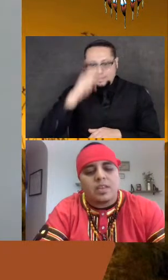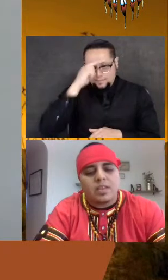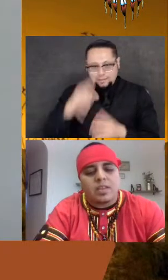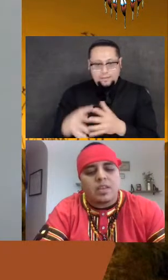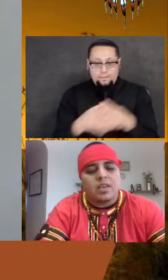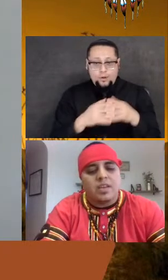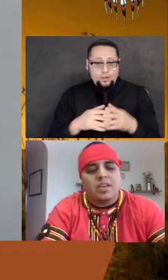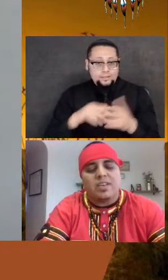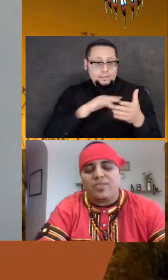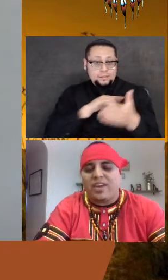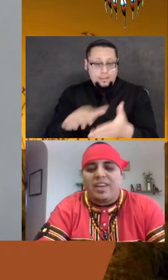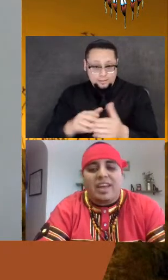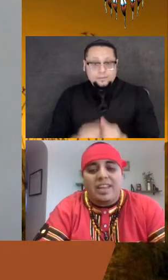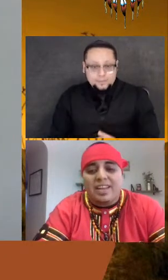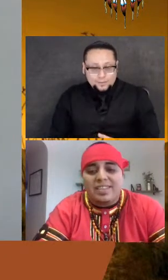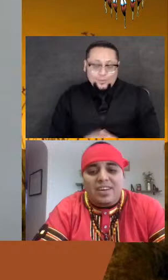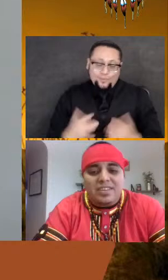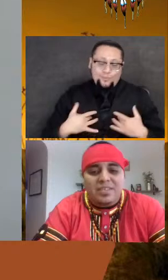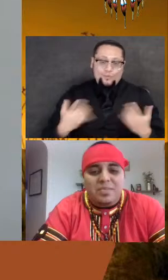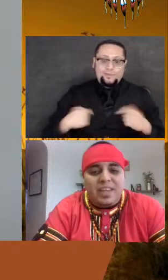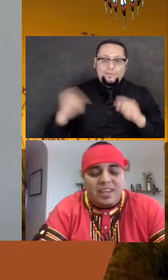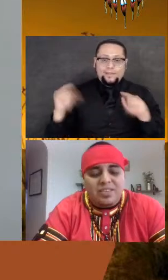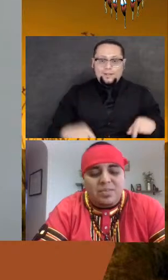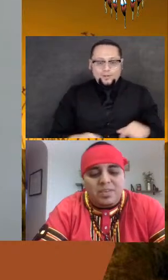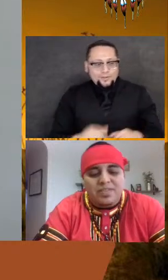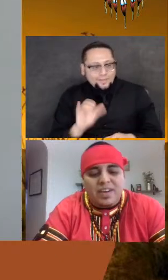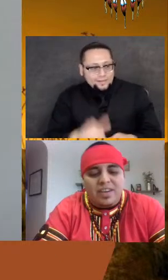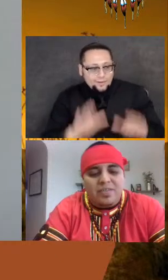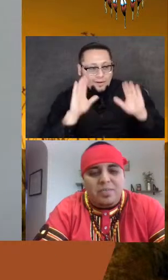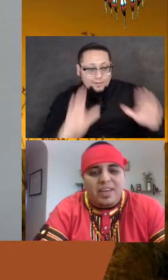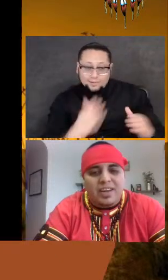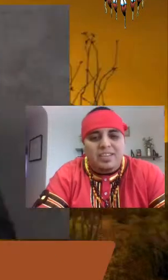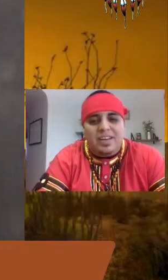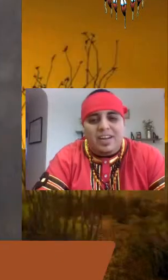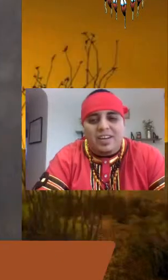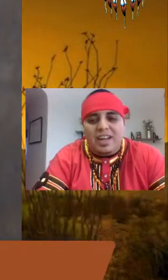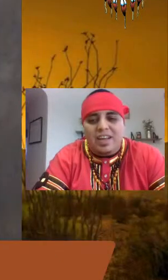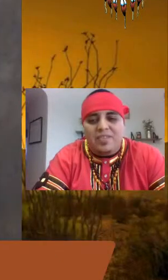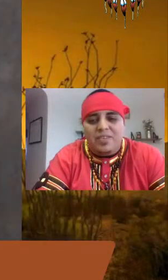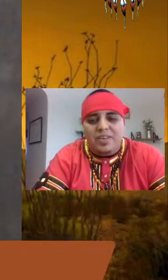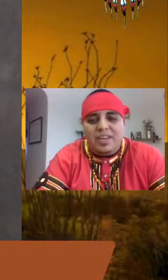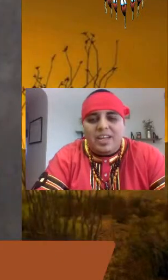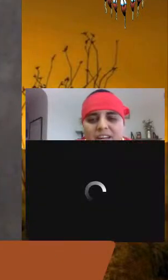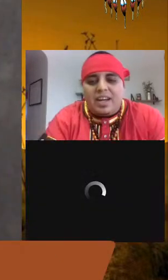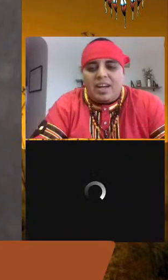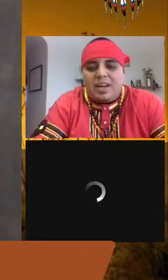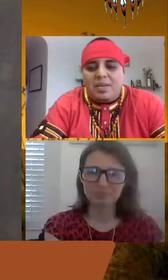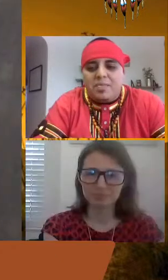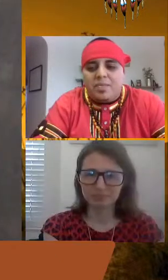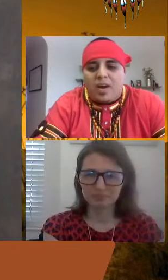here. Great. Yeah, that is awesome. Thank you so much for being here. It's an honor to have you.